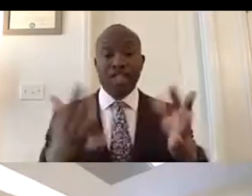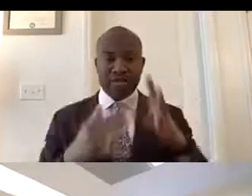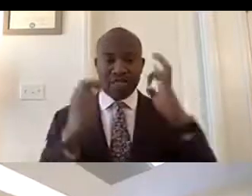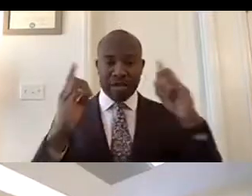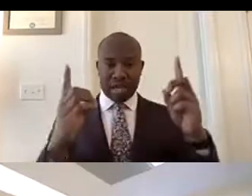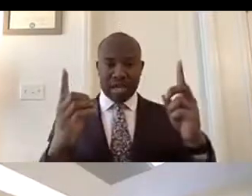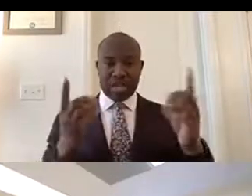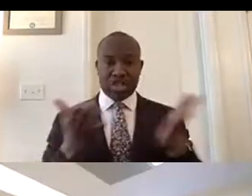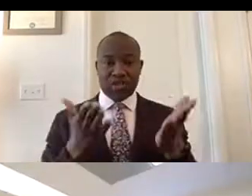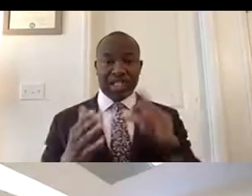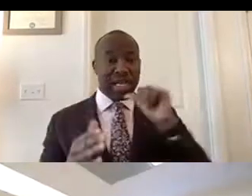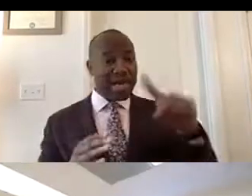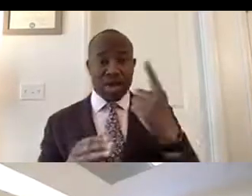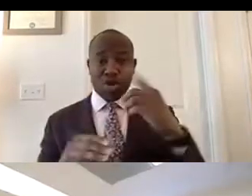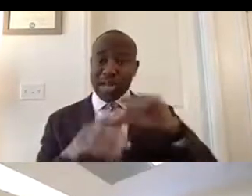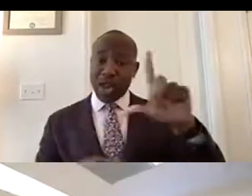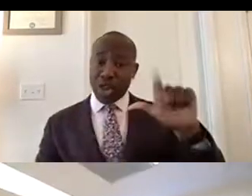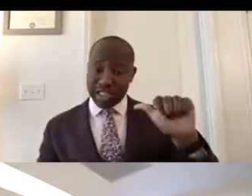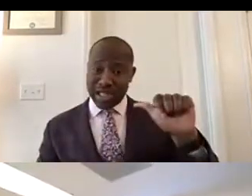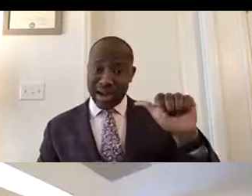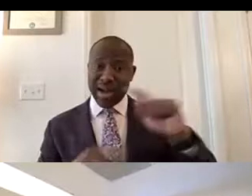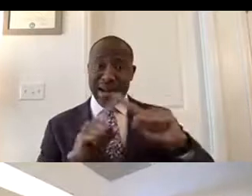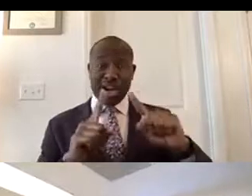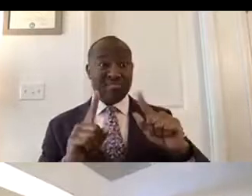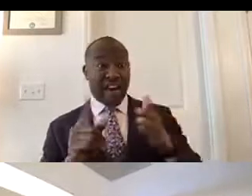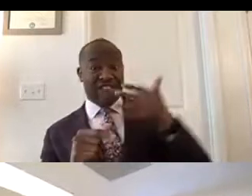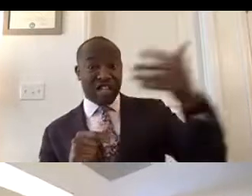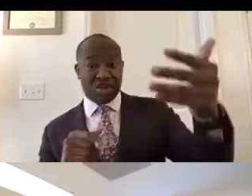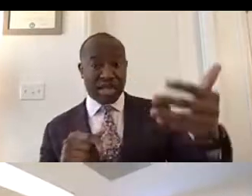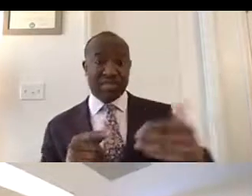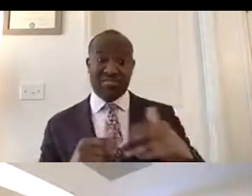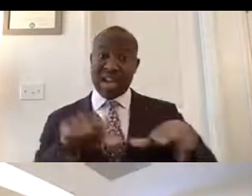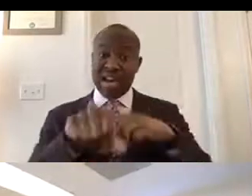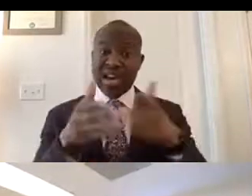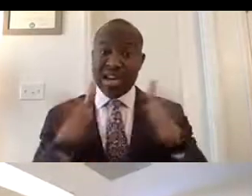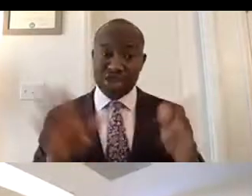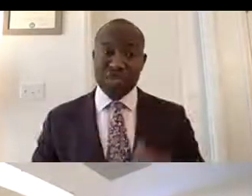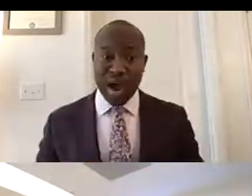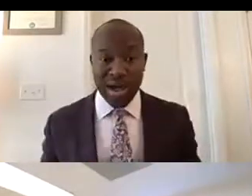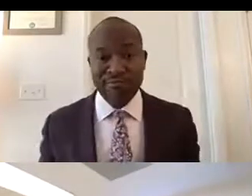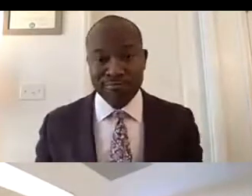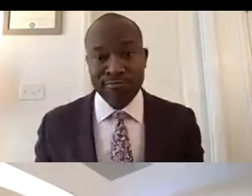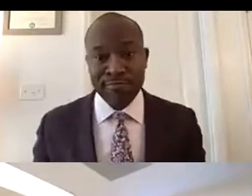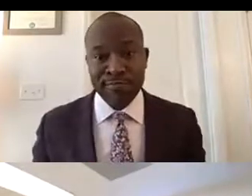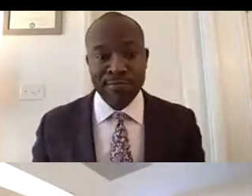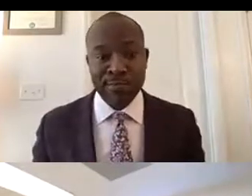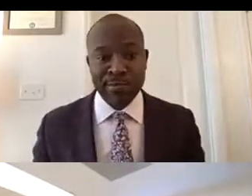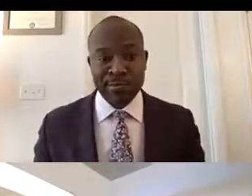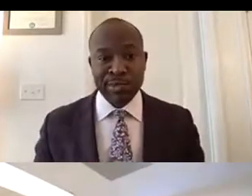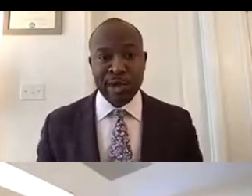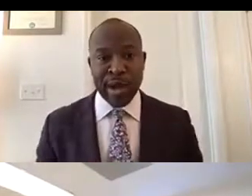And to be honest with you, we want to provide a model not only in Louisiana, but eventually